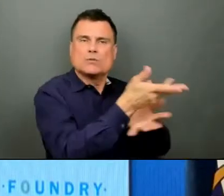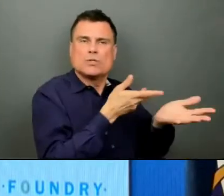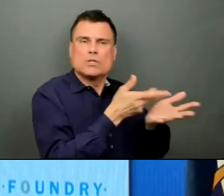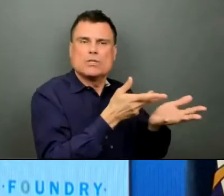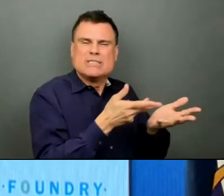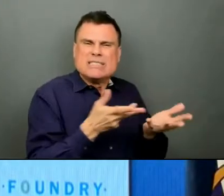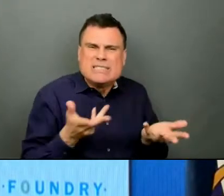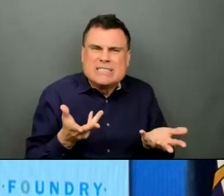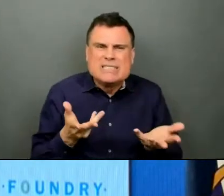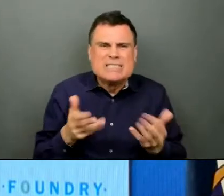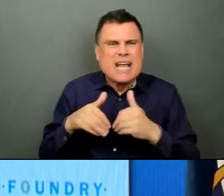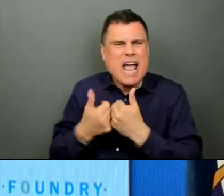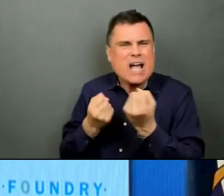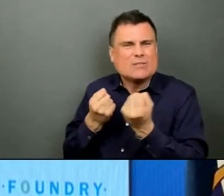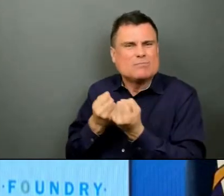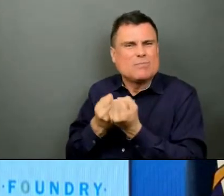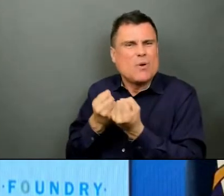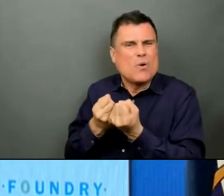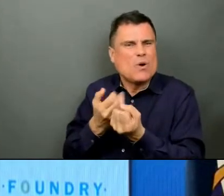help.